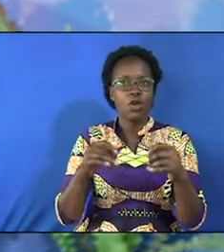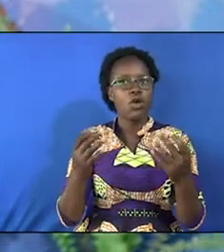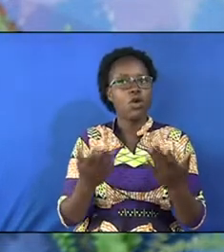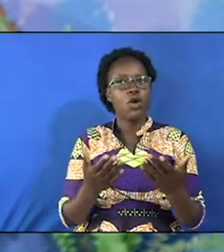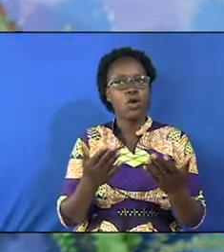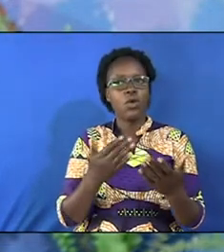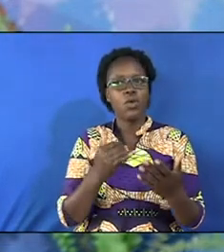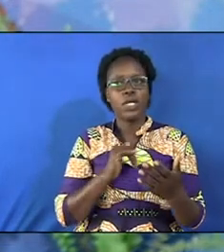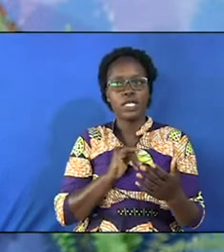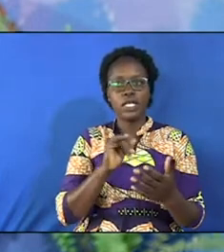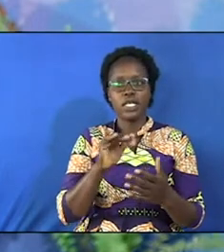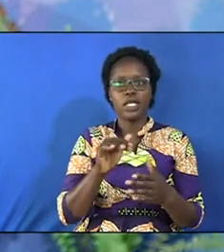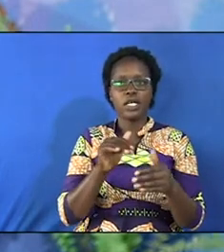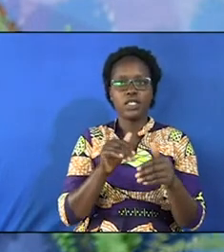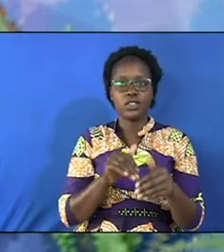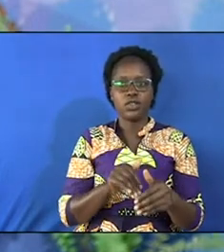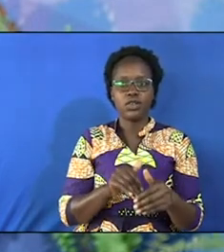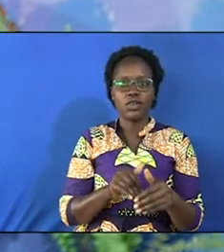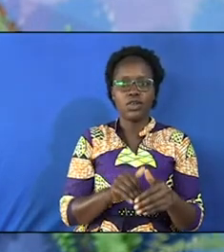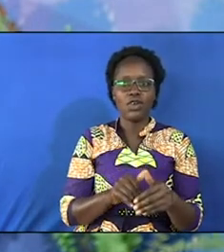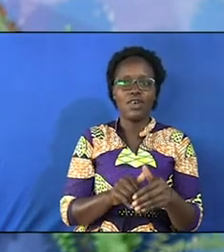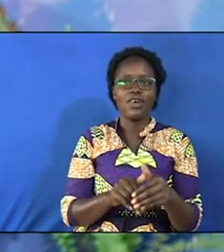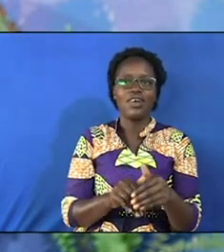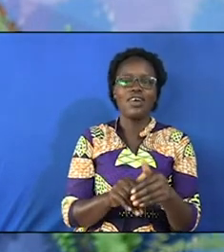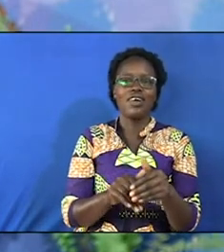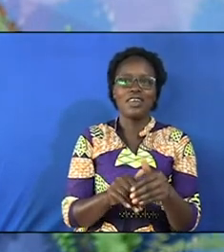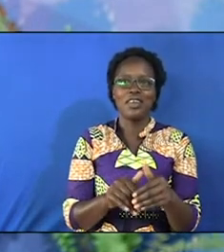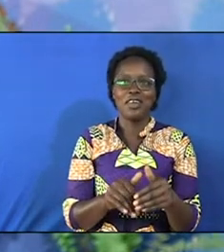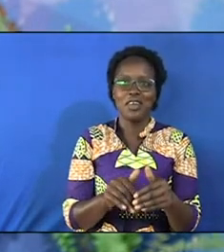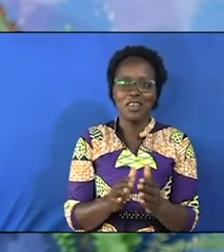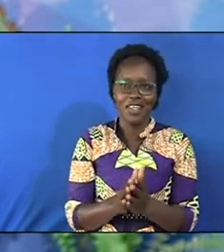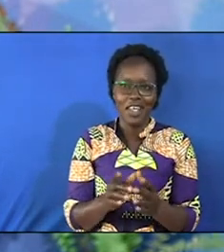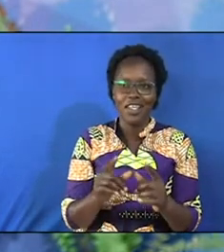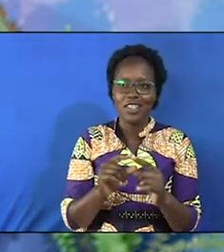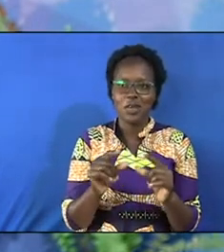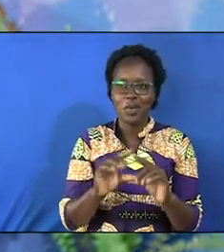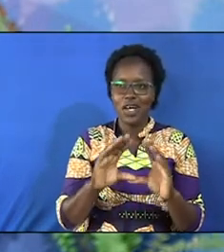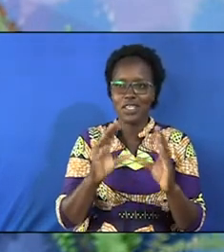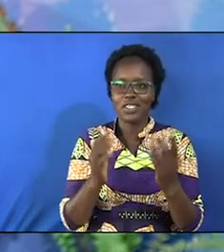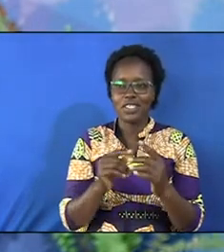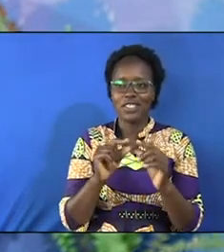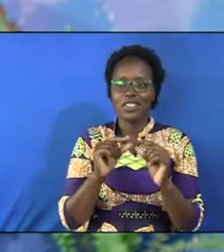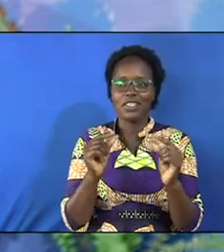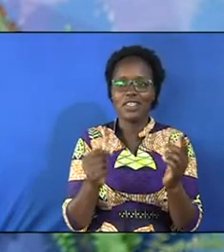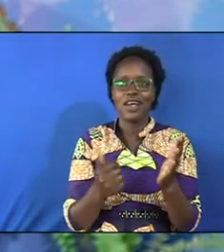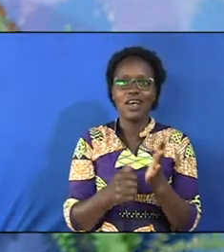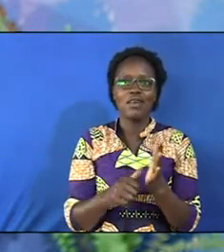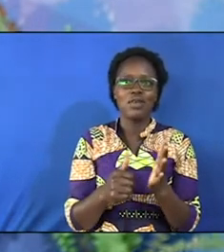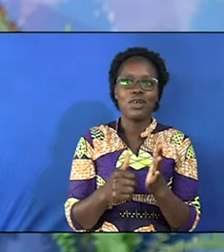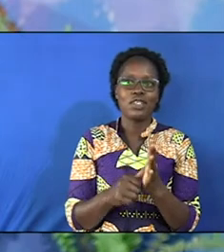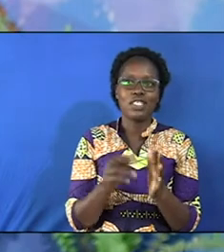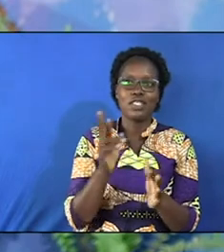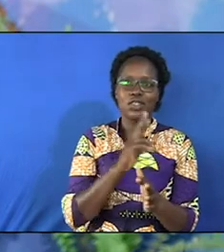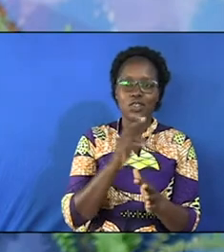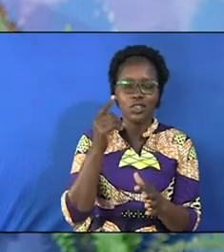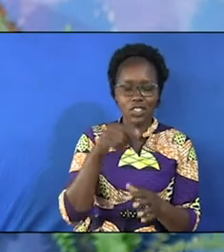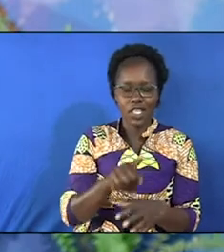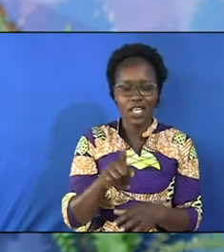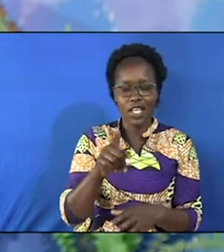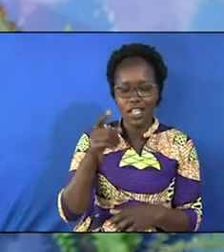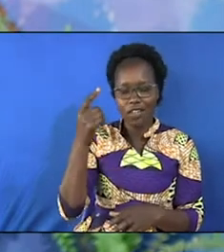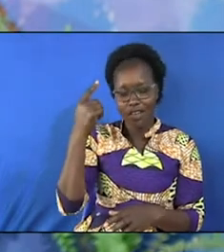footsteps, go where he has trod. In the world's great trouble,